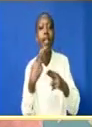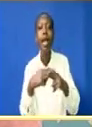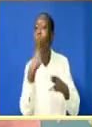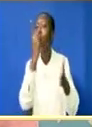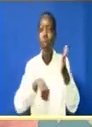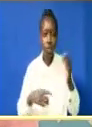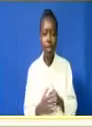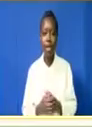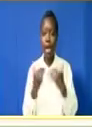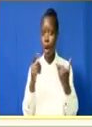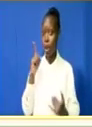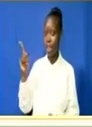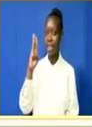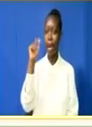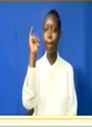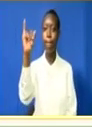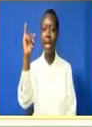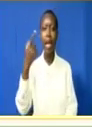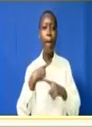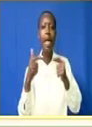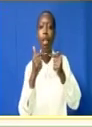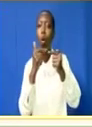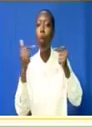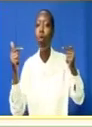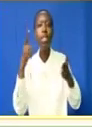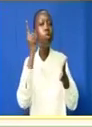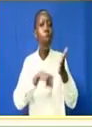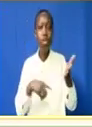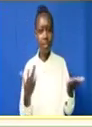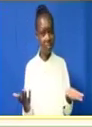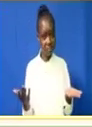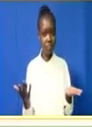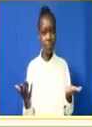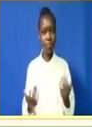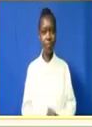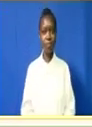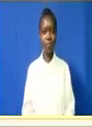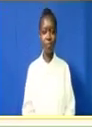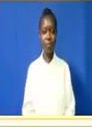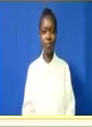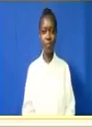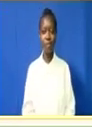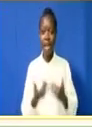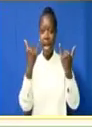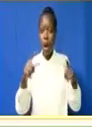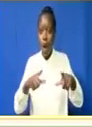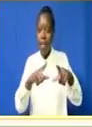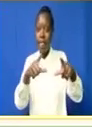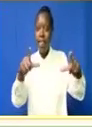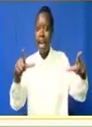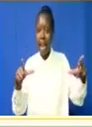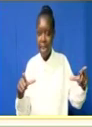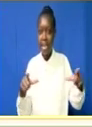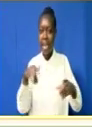This is a bay. Yes. Water in. Yes. What about land in? Mm-hmm. Now the land gets